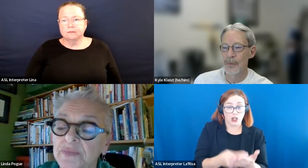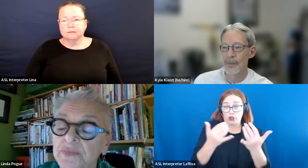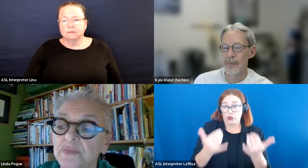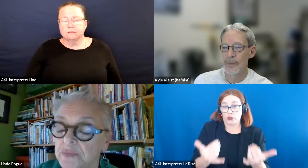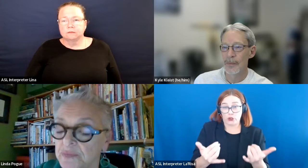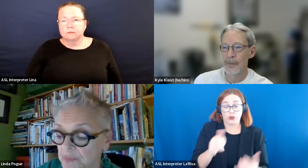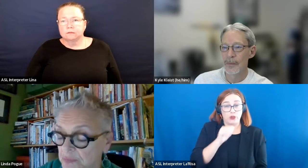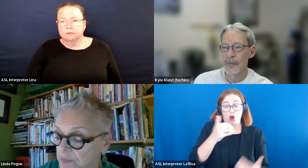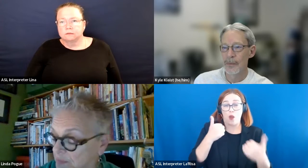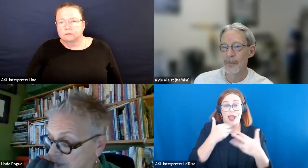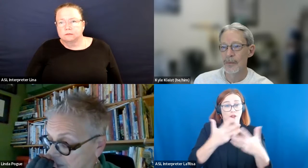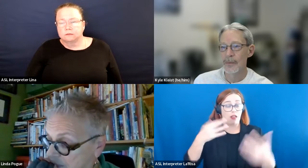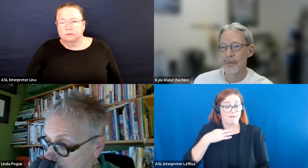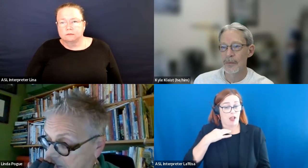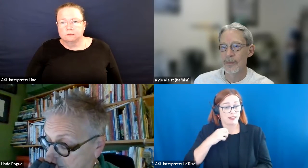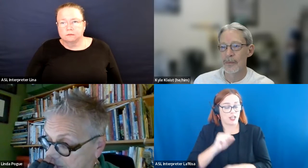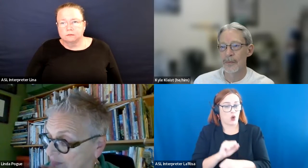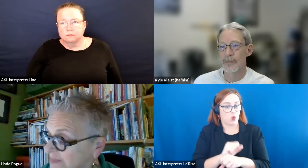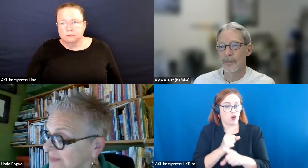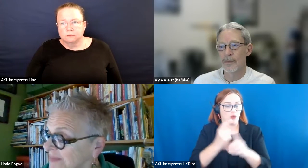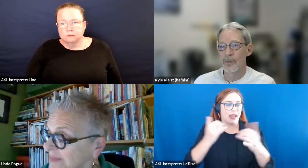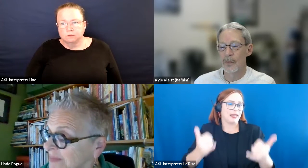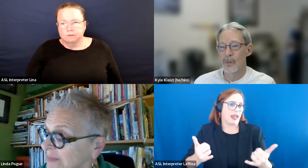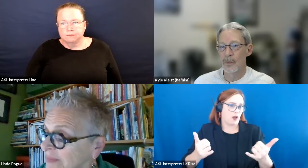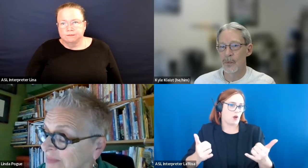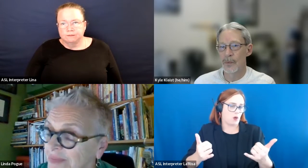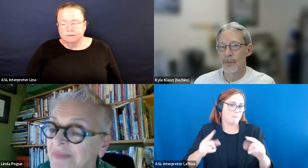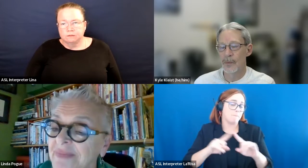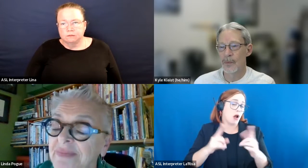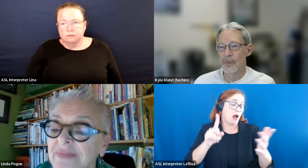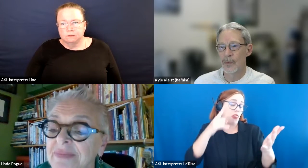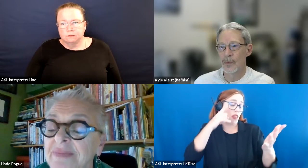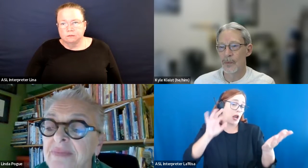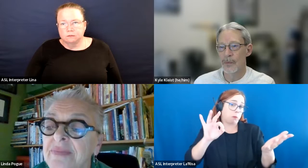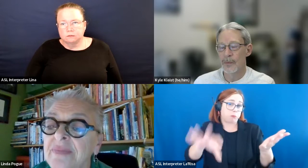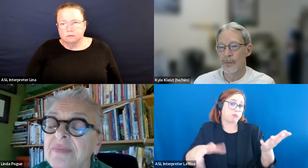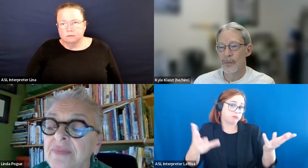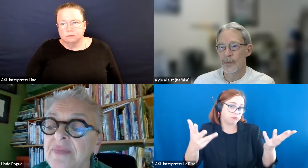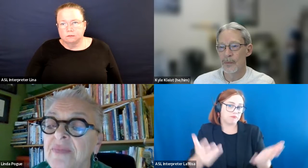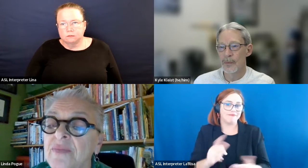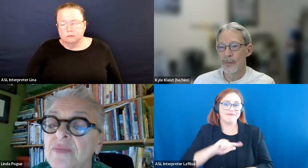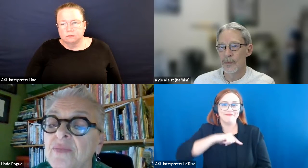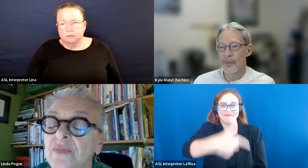of volunteer work going on in the organization, but I thought I'd throw that out there for others.